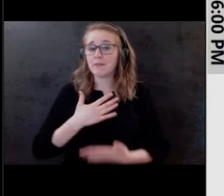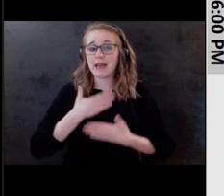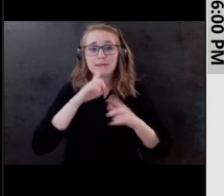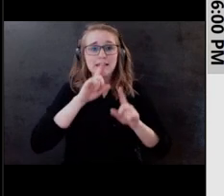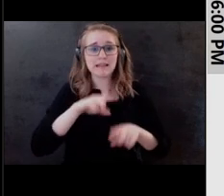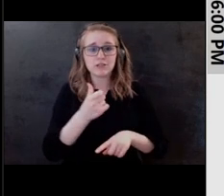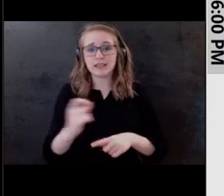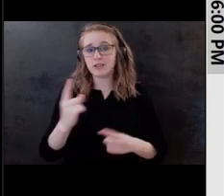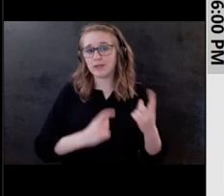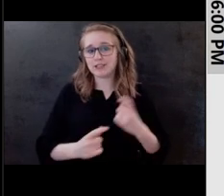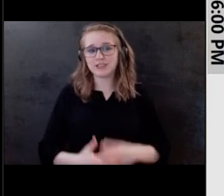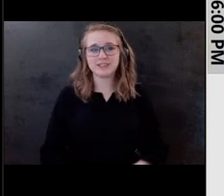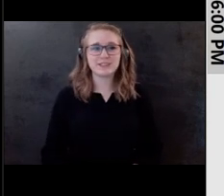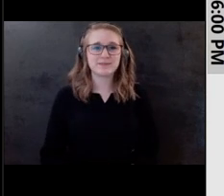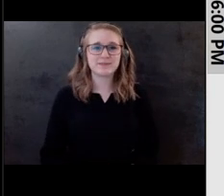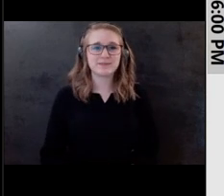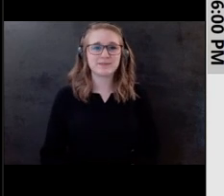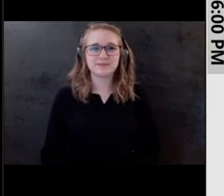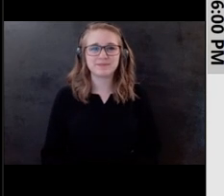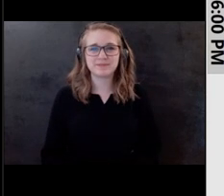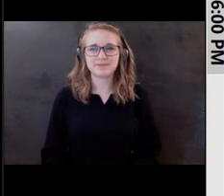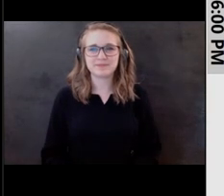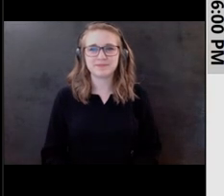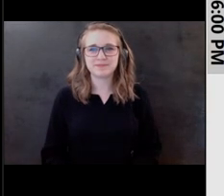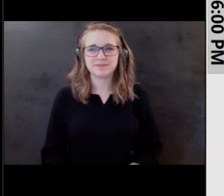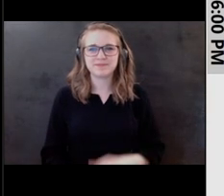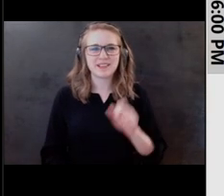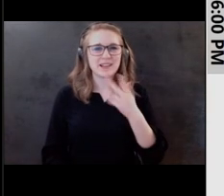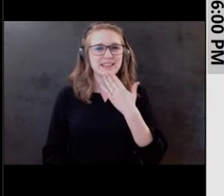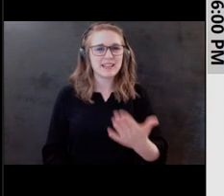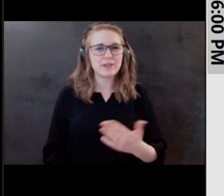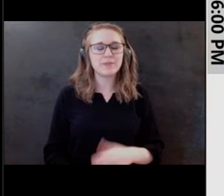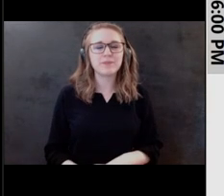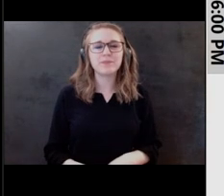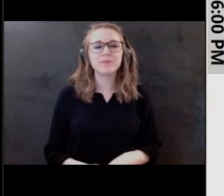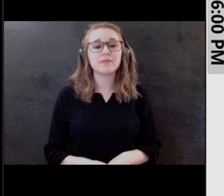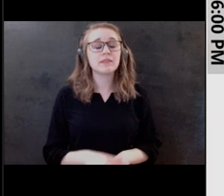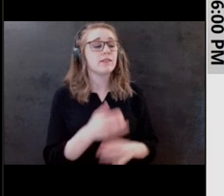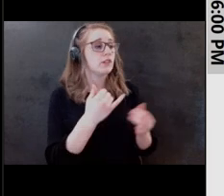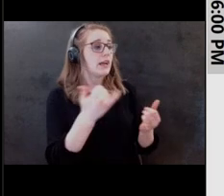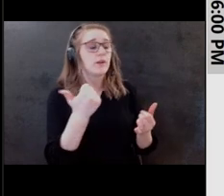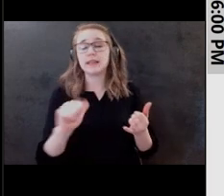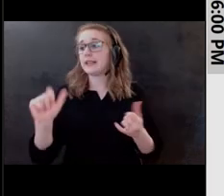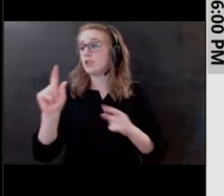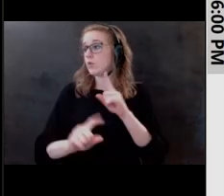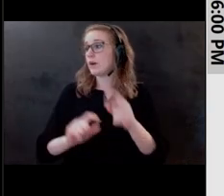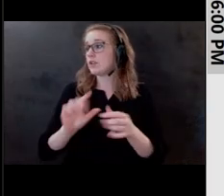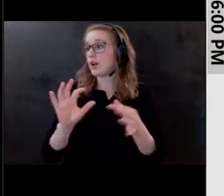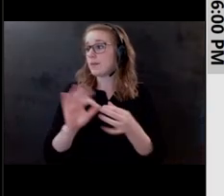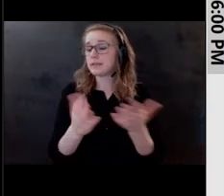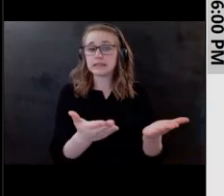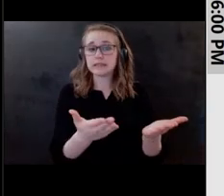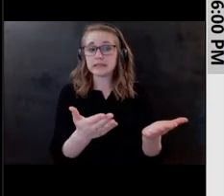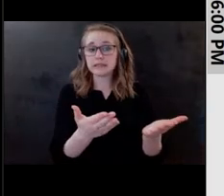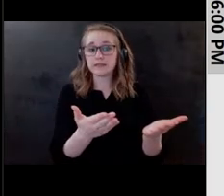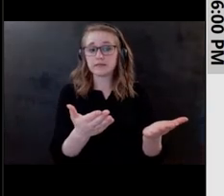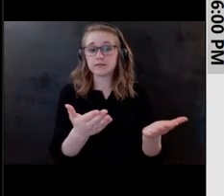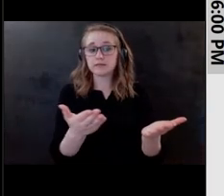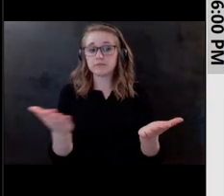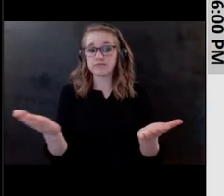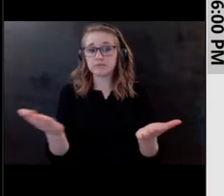questions that you may have. All right, thank you for that. For now, are there any questions or comments for Ms. Miskell or Ms. Schutt